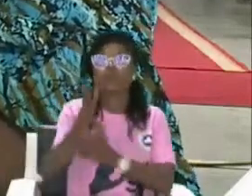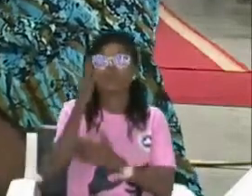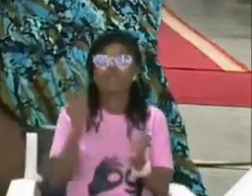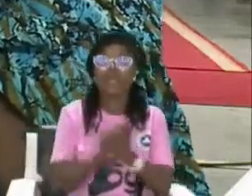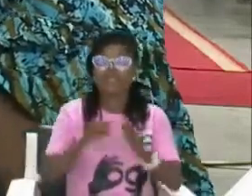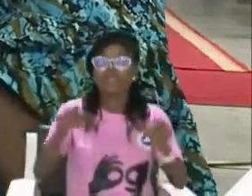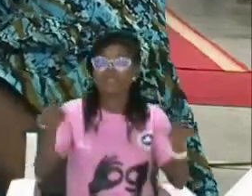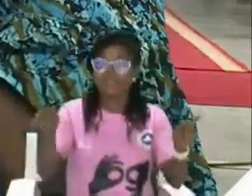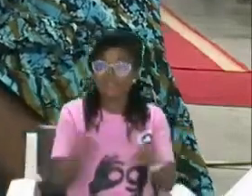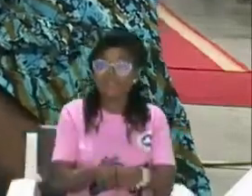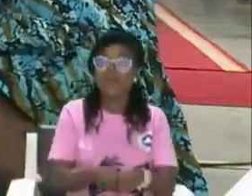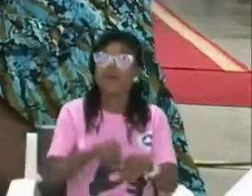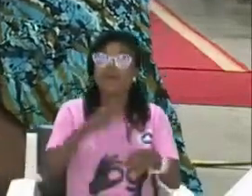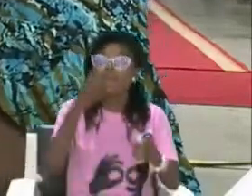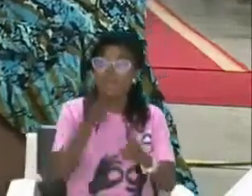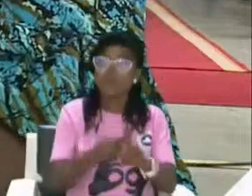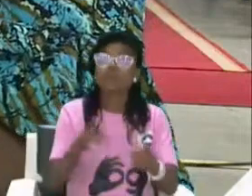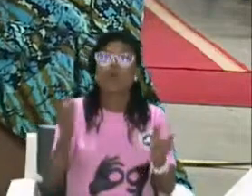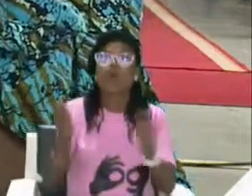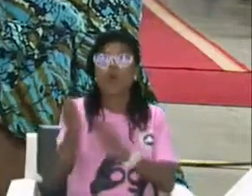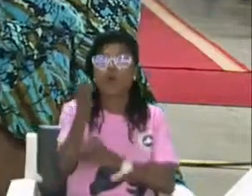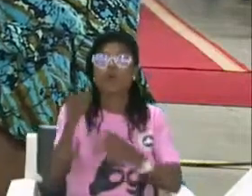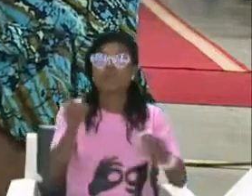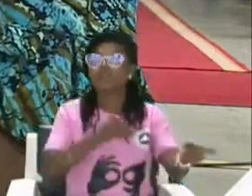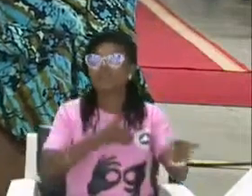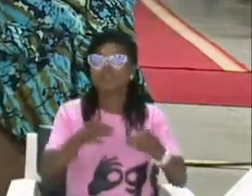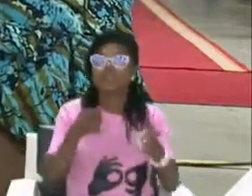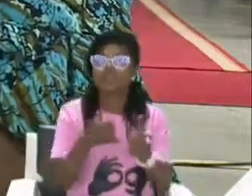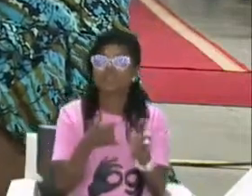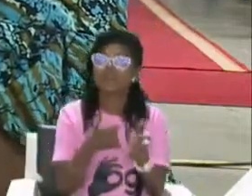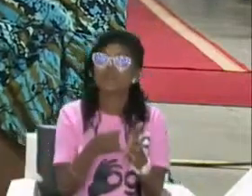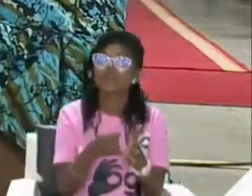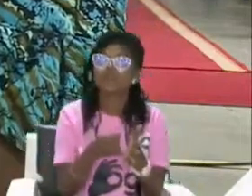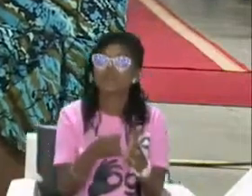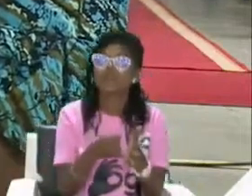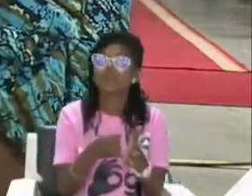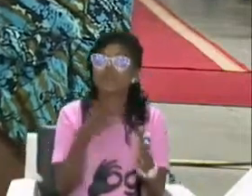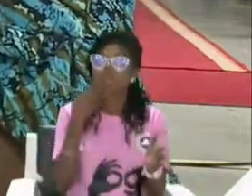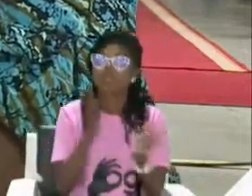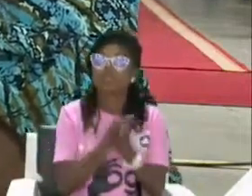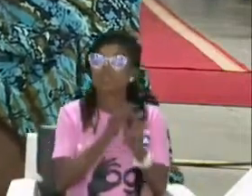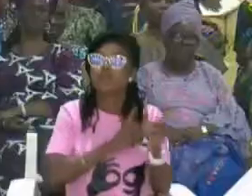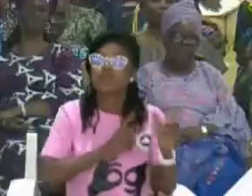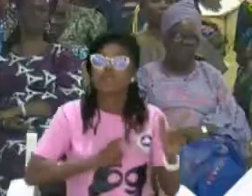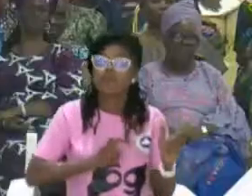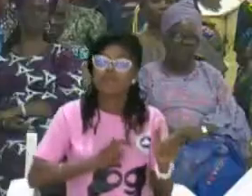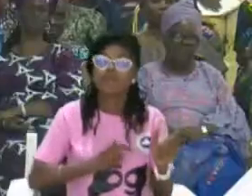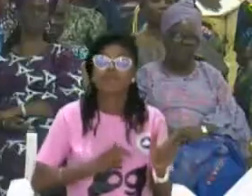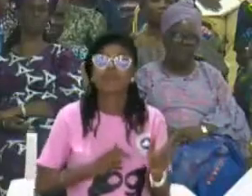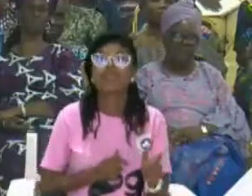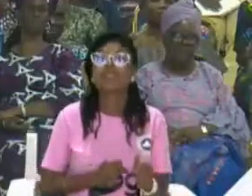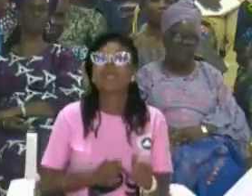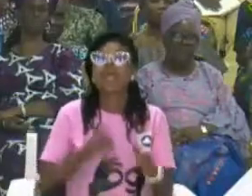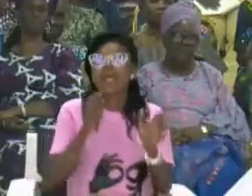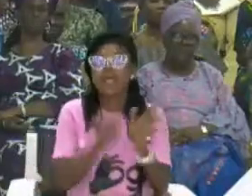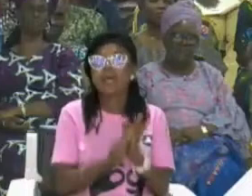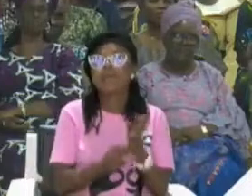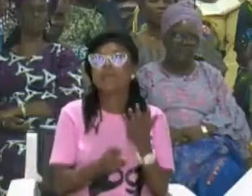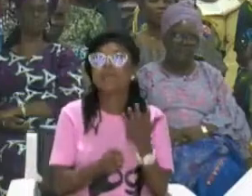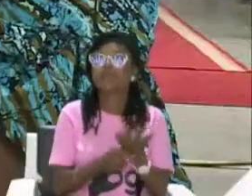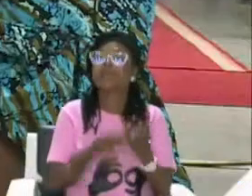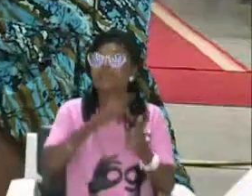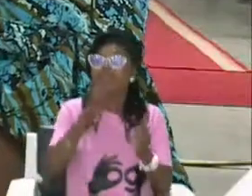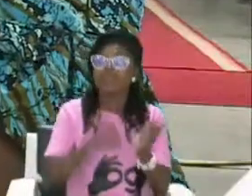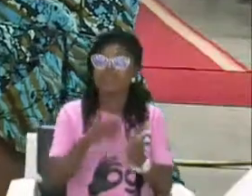month, God did it. Praise the Lord. April this year, my